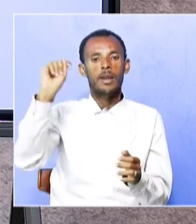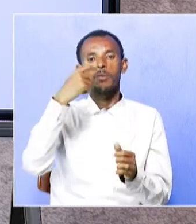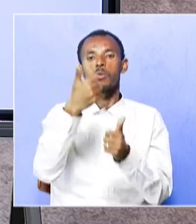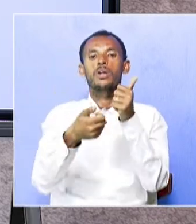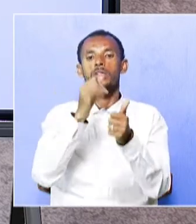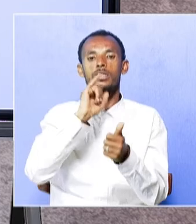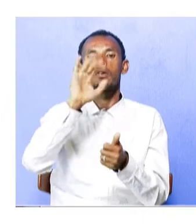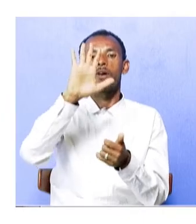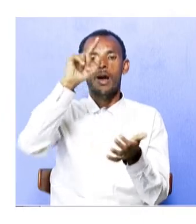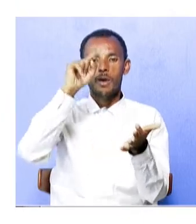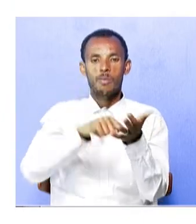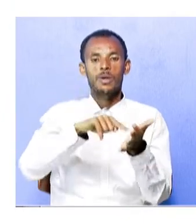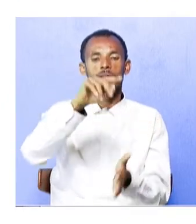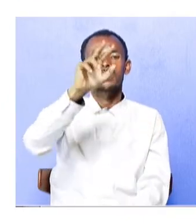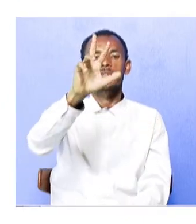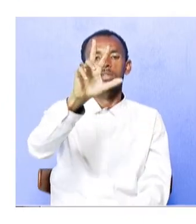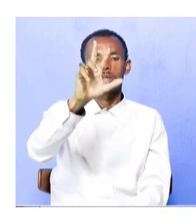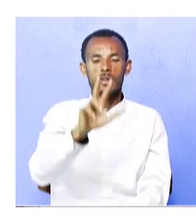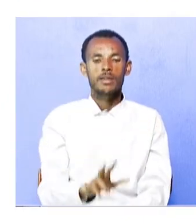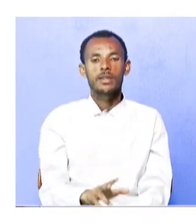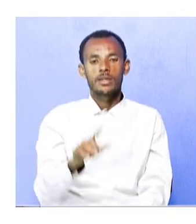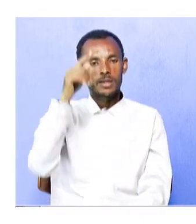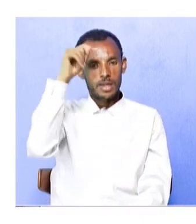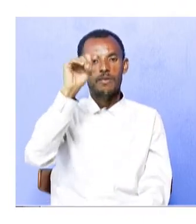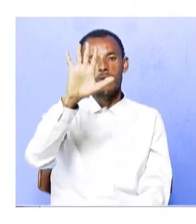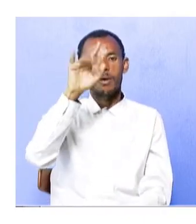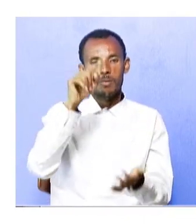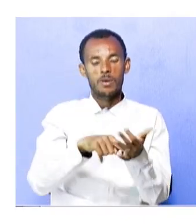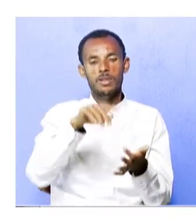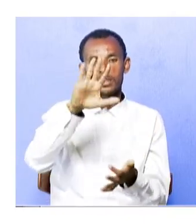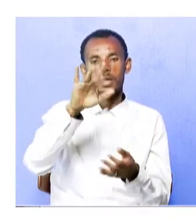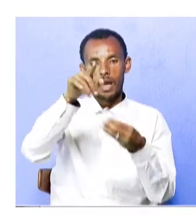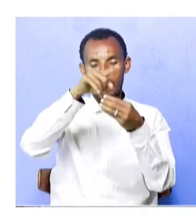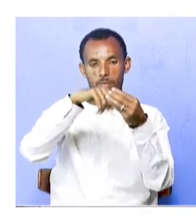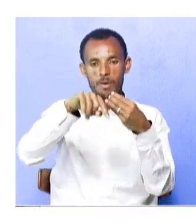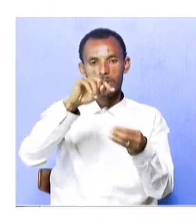is 5.3. Okay, theorem 5.3